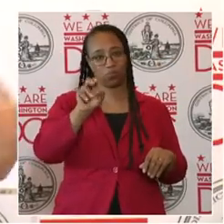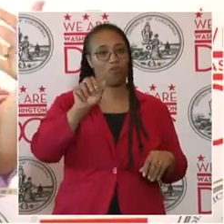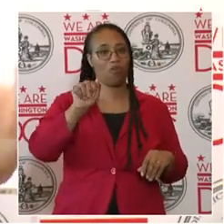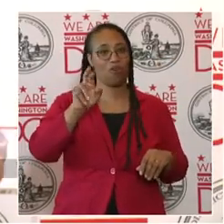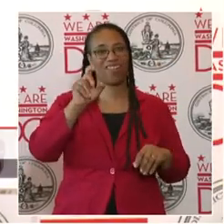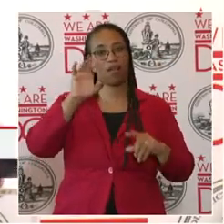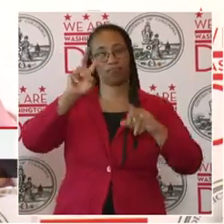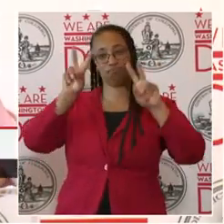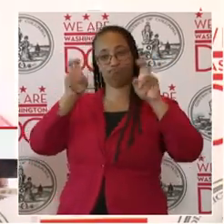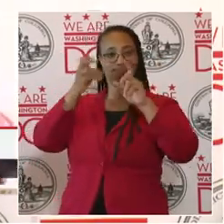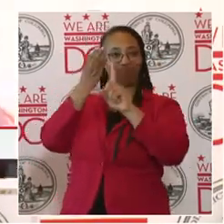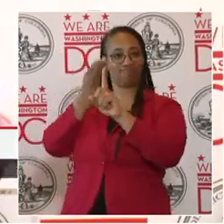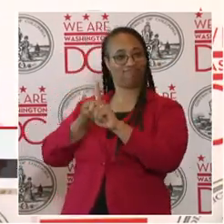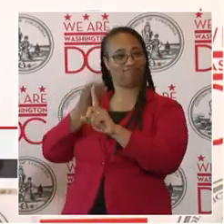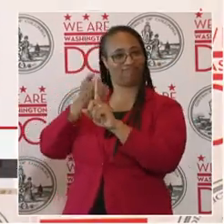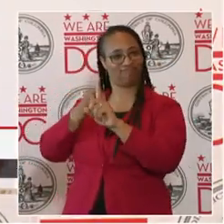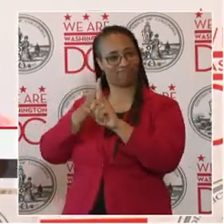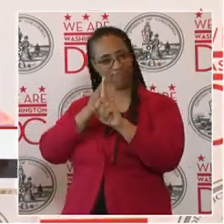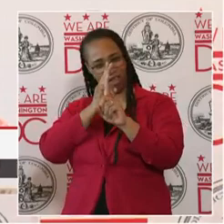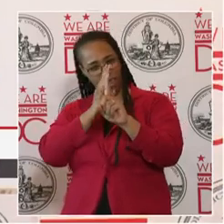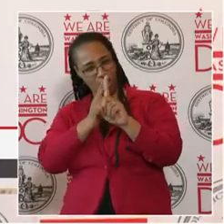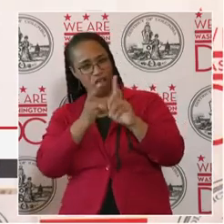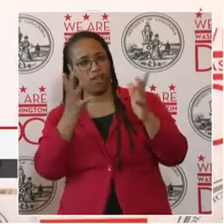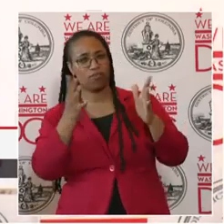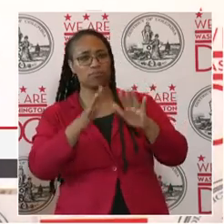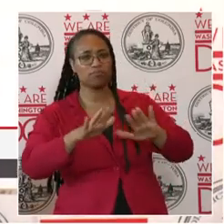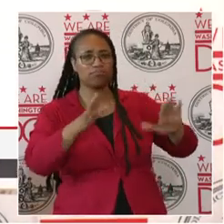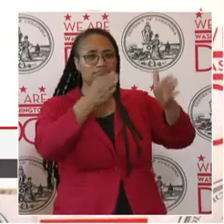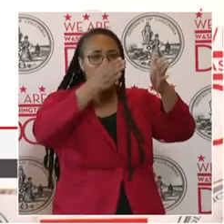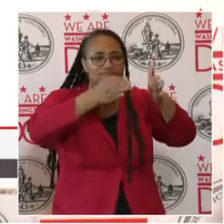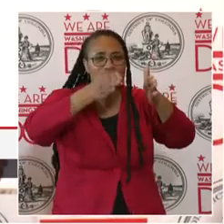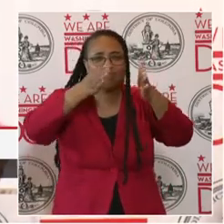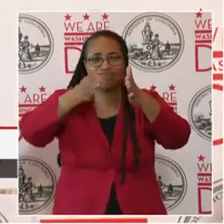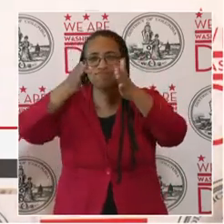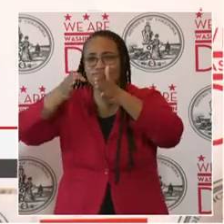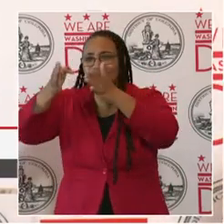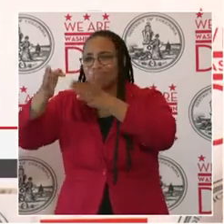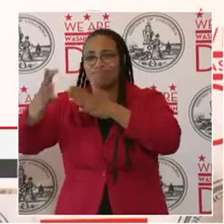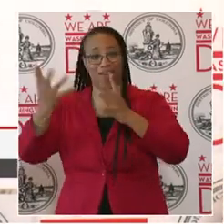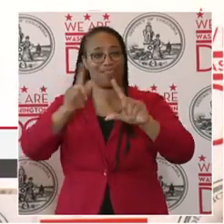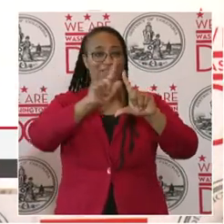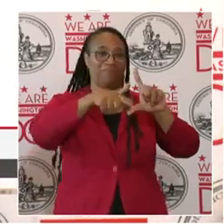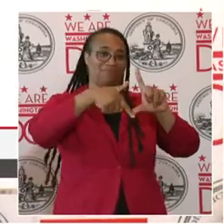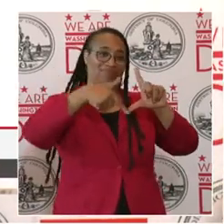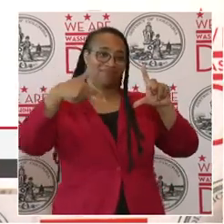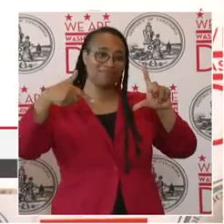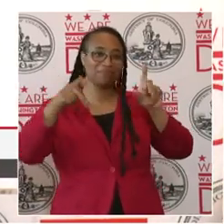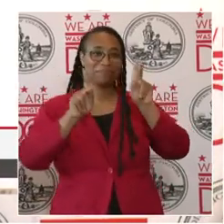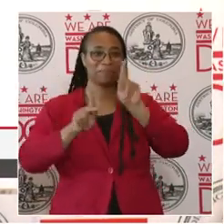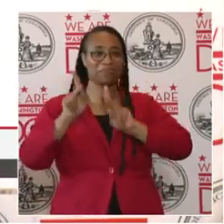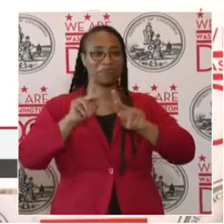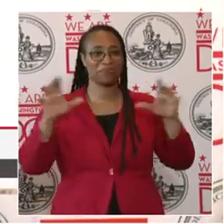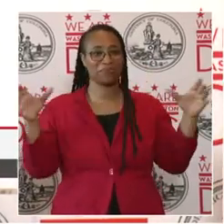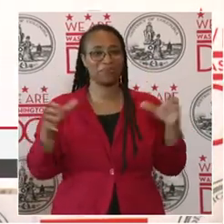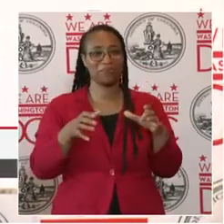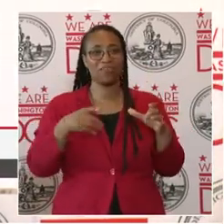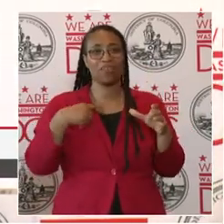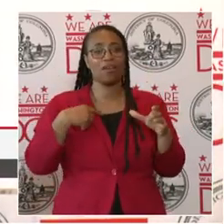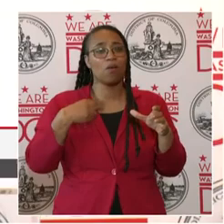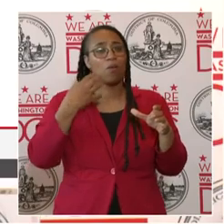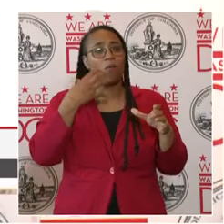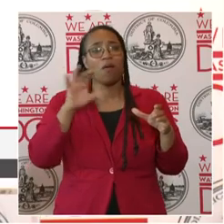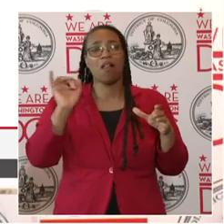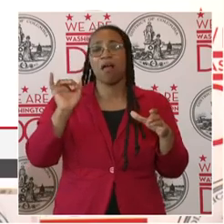advance our community, and that's women and queer folks and trans folks. And I can't wait to say everybody's name and pass the mic along